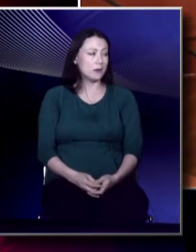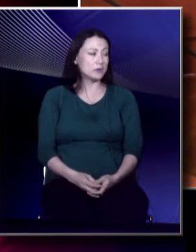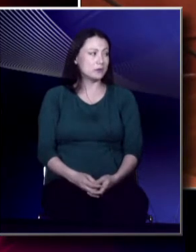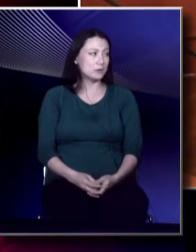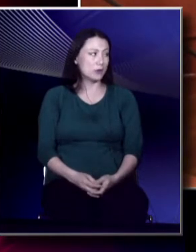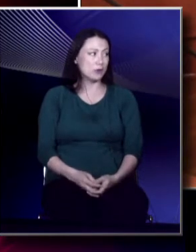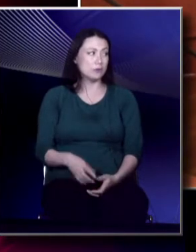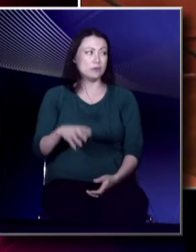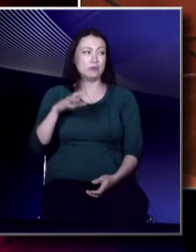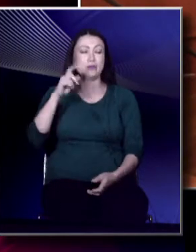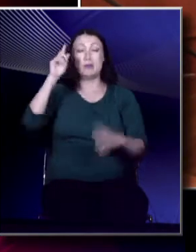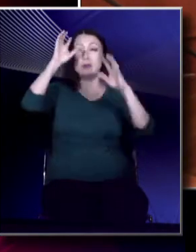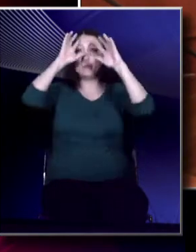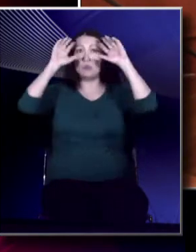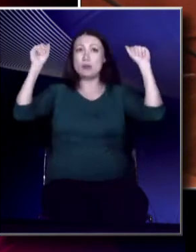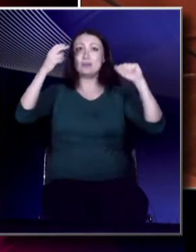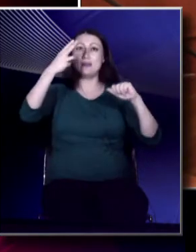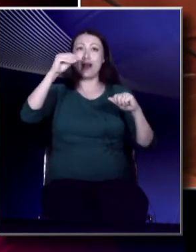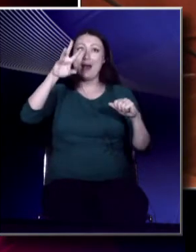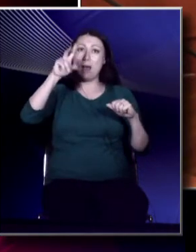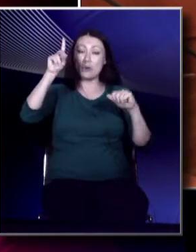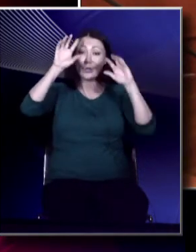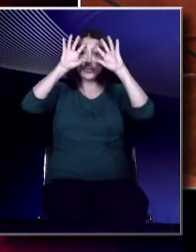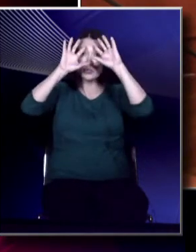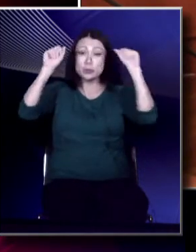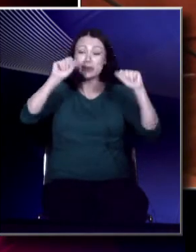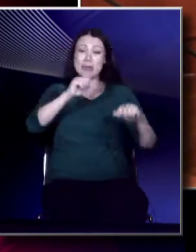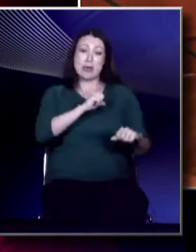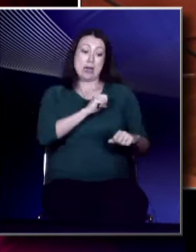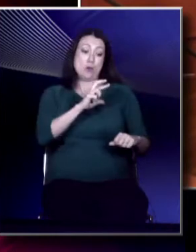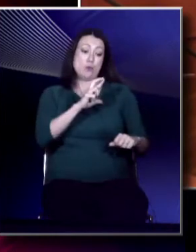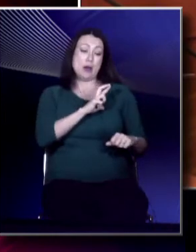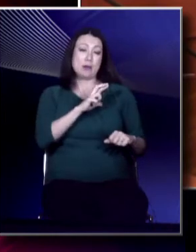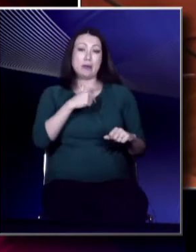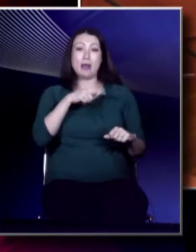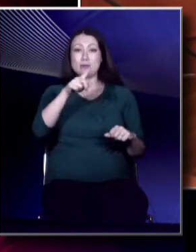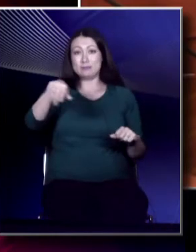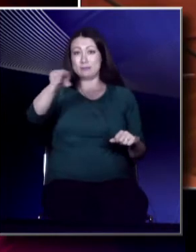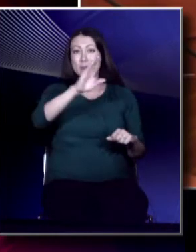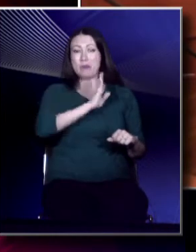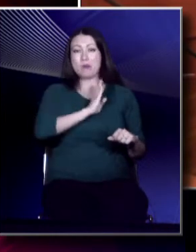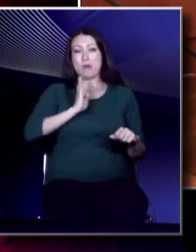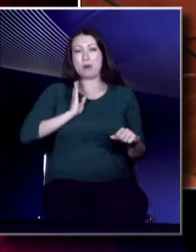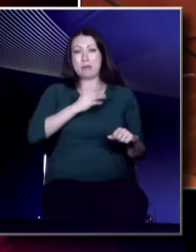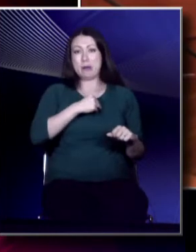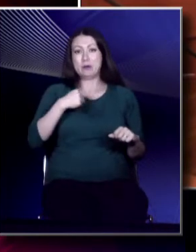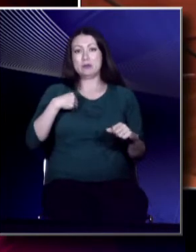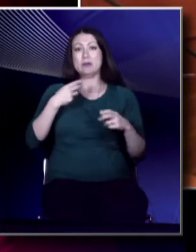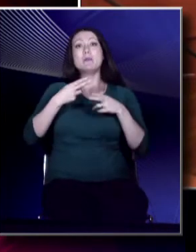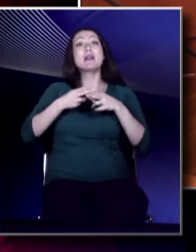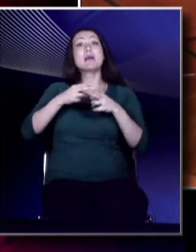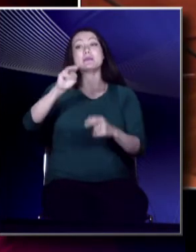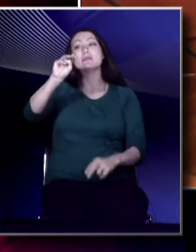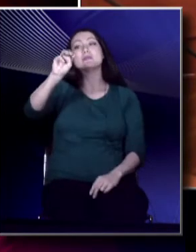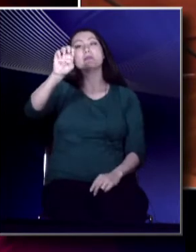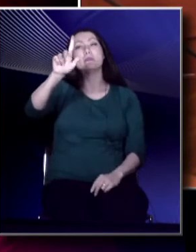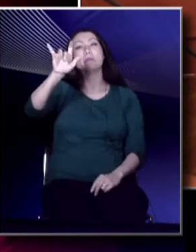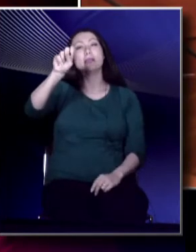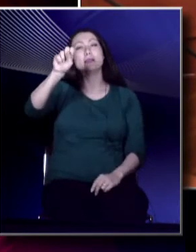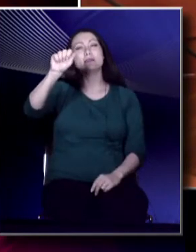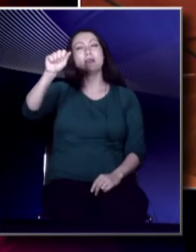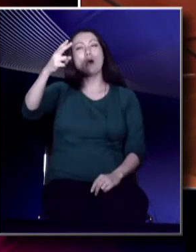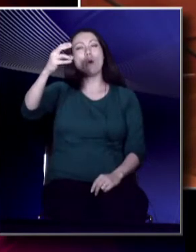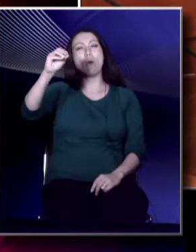President Howard, Superintendent Reichman, and members of the board. My name is Melissa Hoyle, and I'm a supervising teacher for